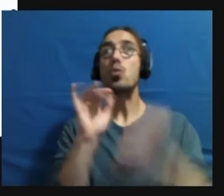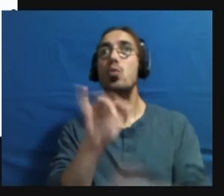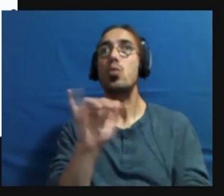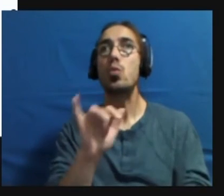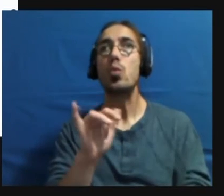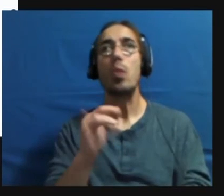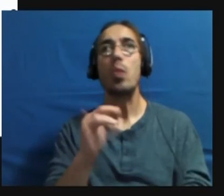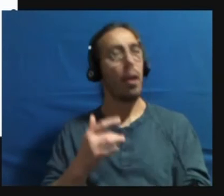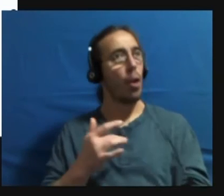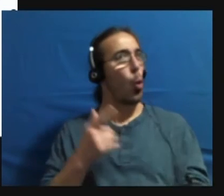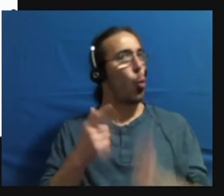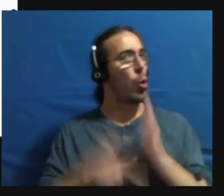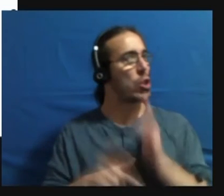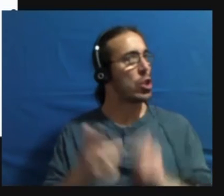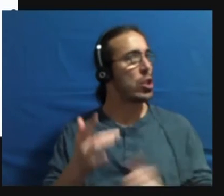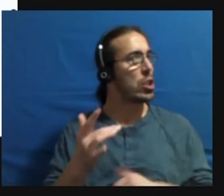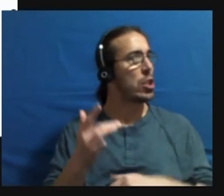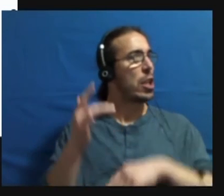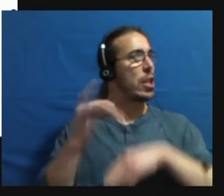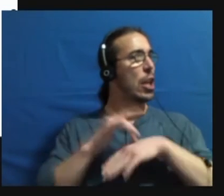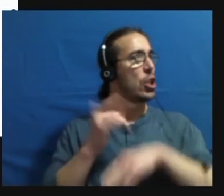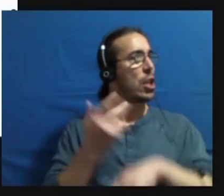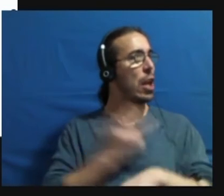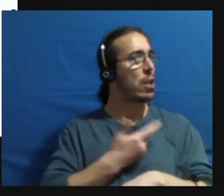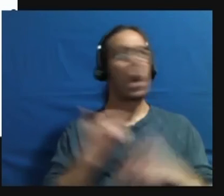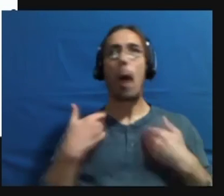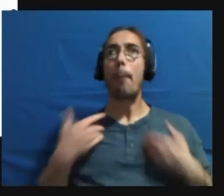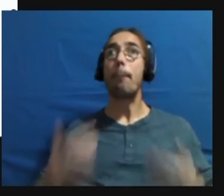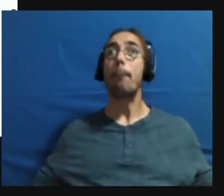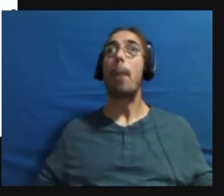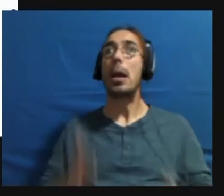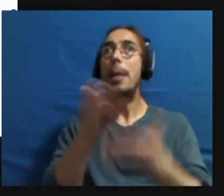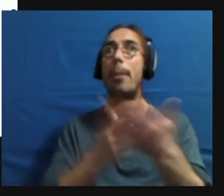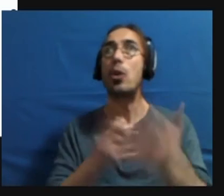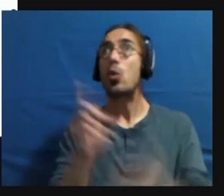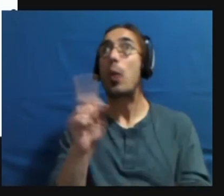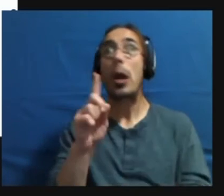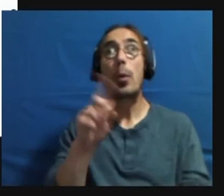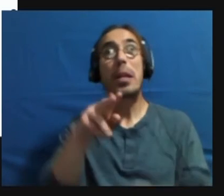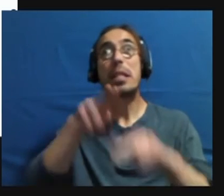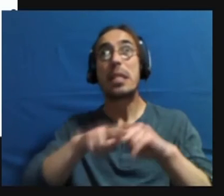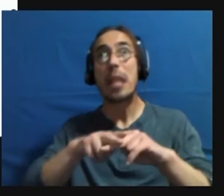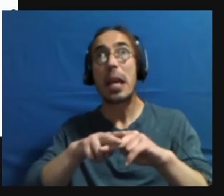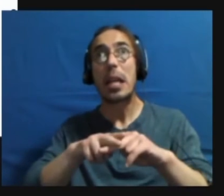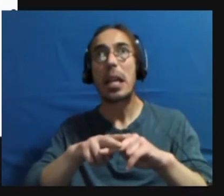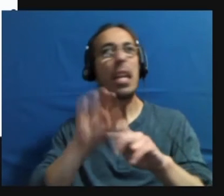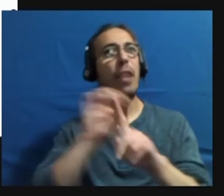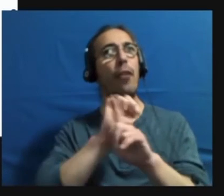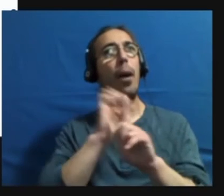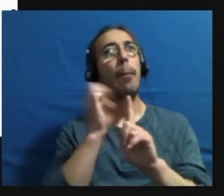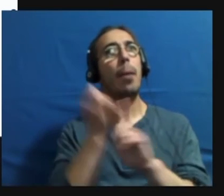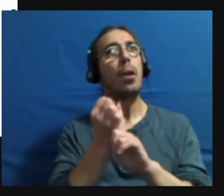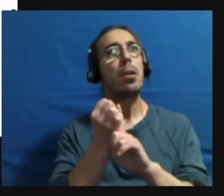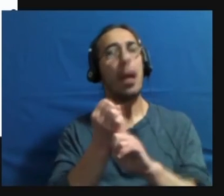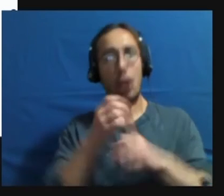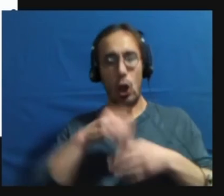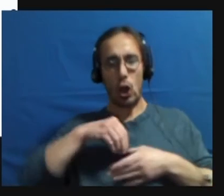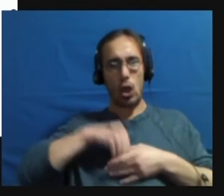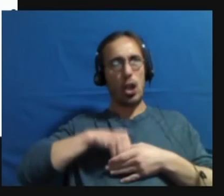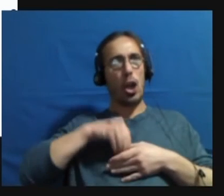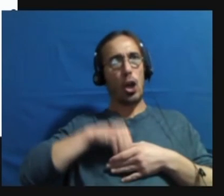touching us and where our body parts are as we sit in the environment and our internal state in that